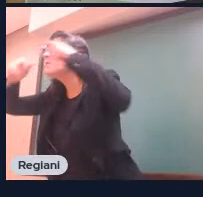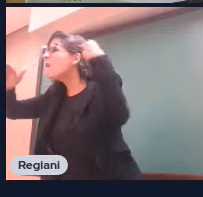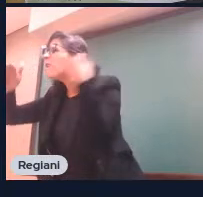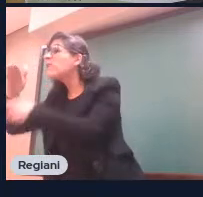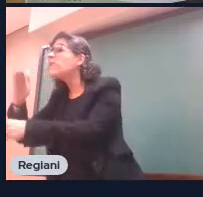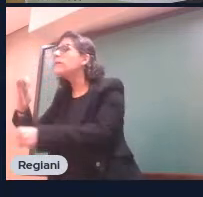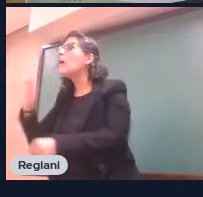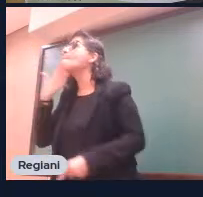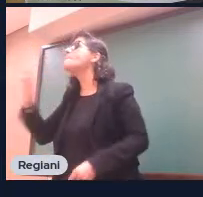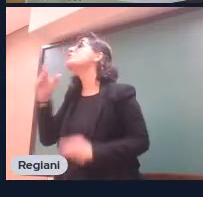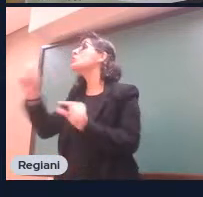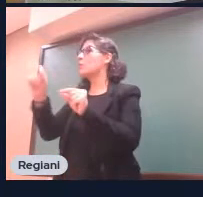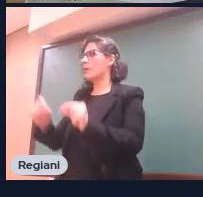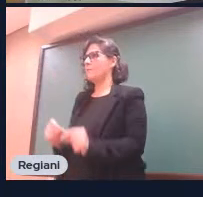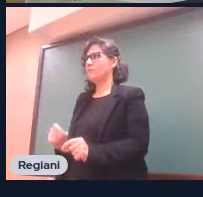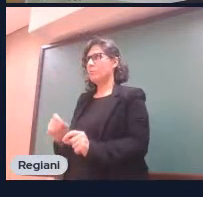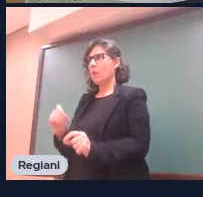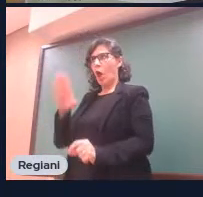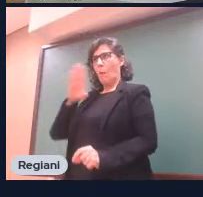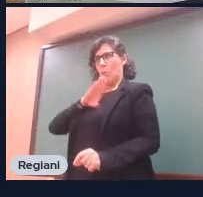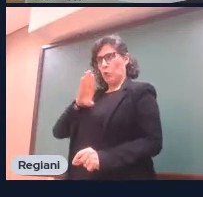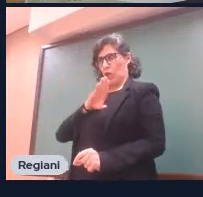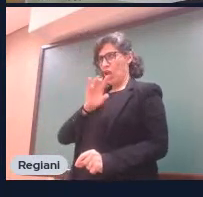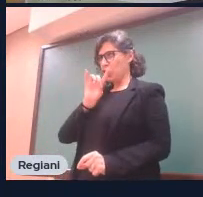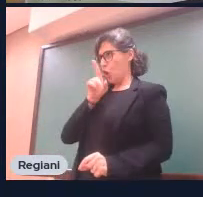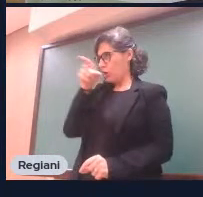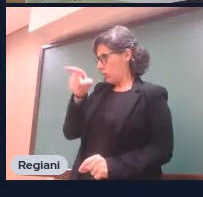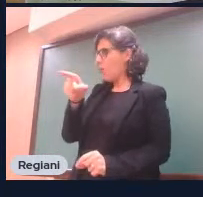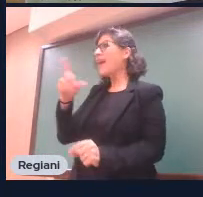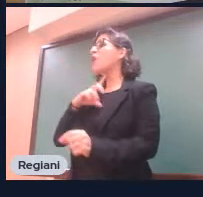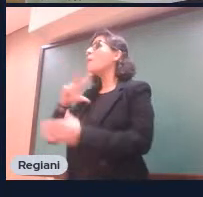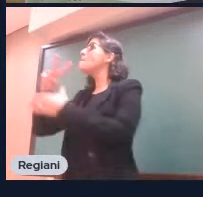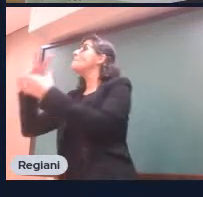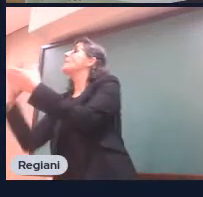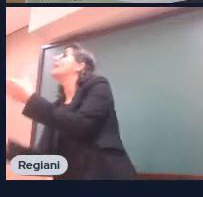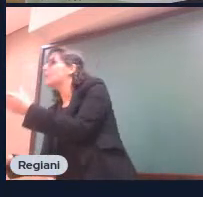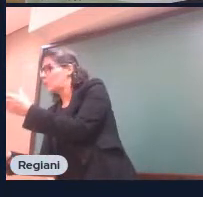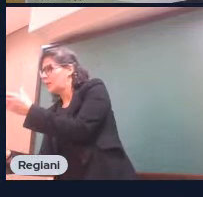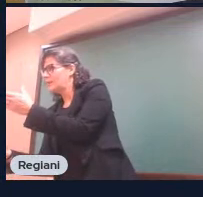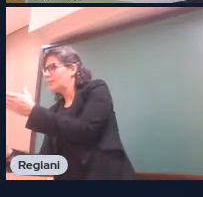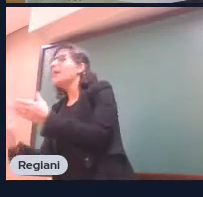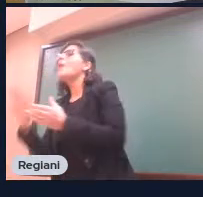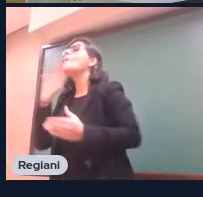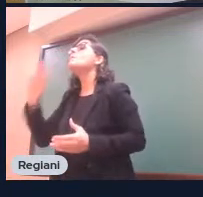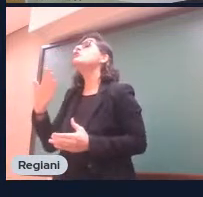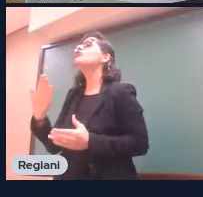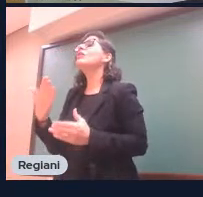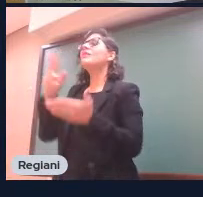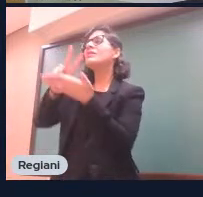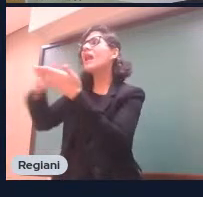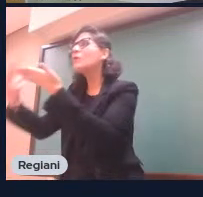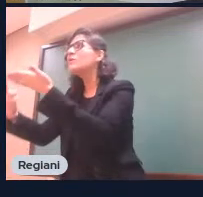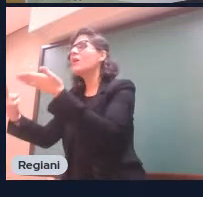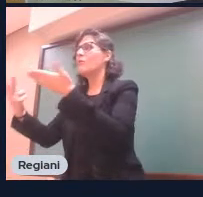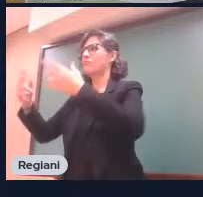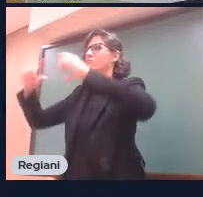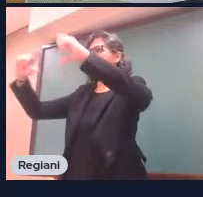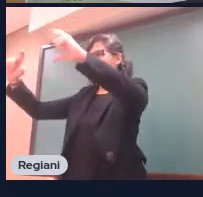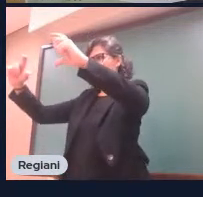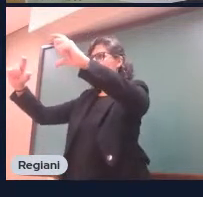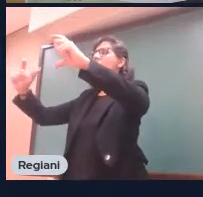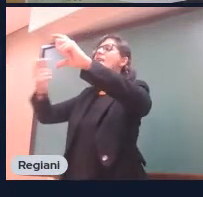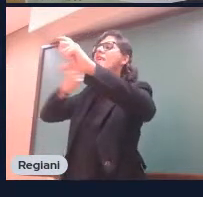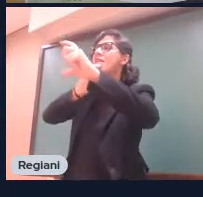bilingual English to Portuguese one. And I asked throughout for translations in Portuguese. That's what I have marked, highlighted